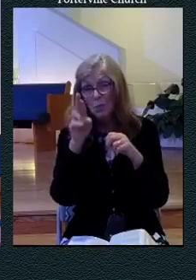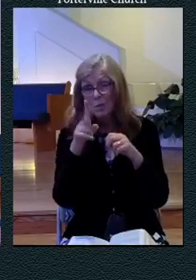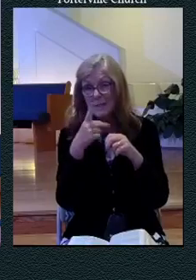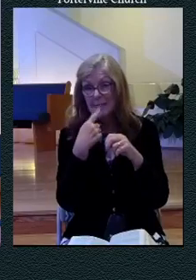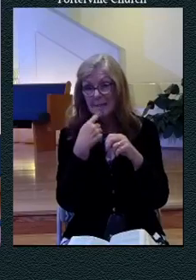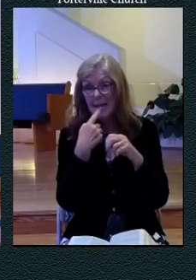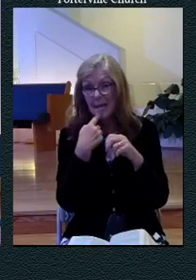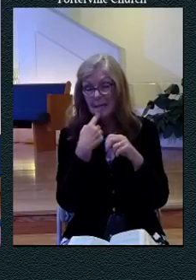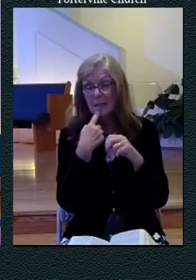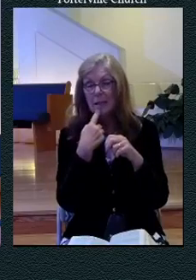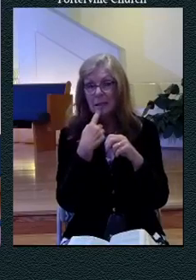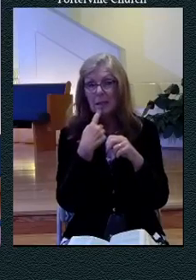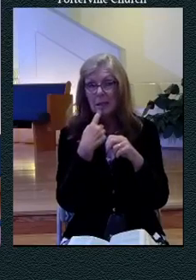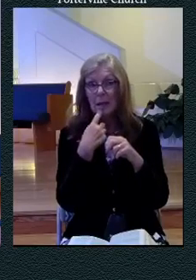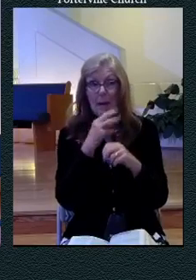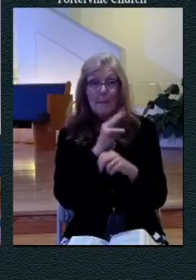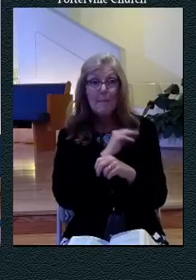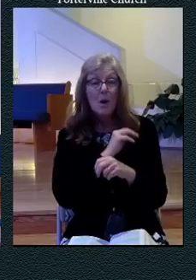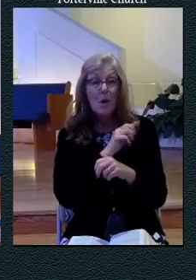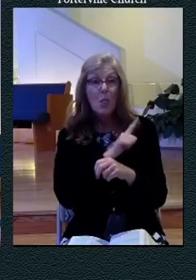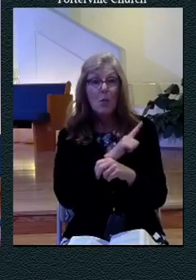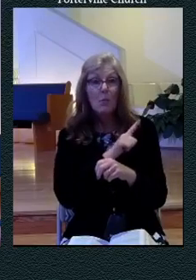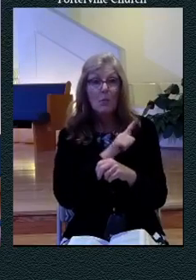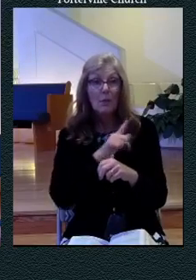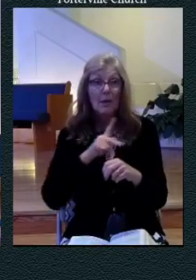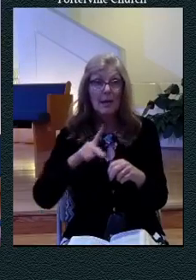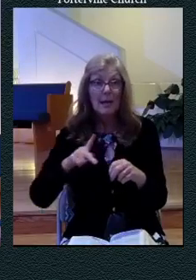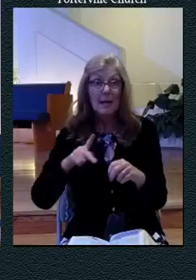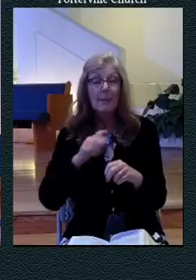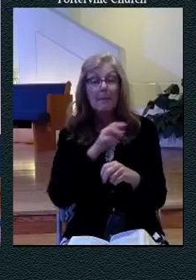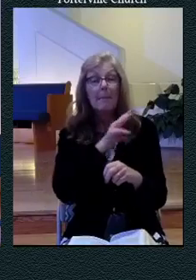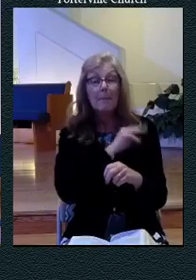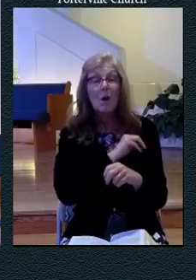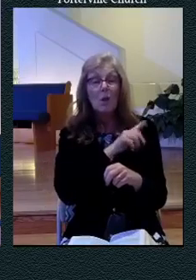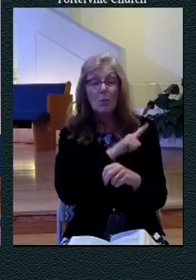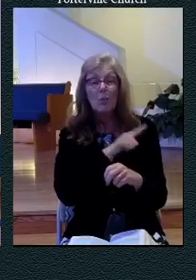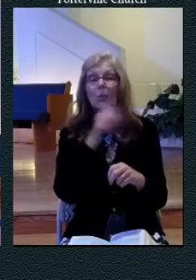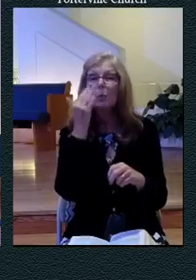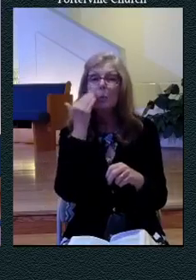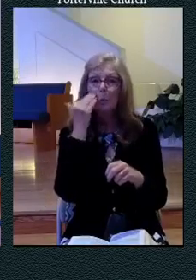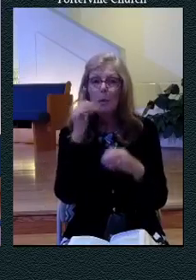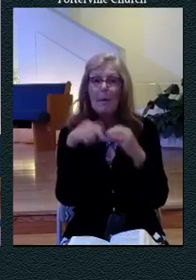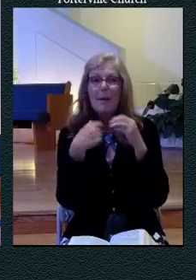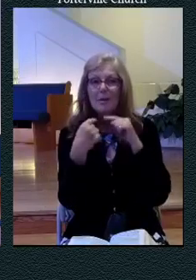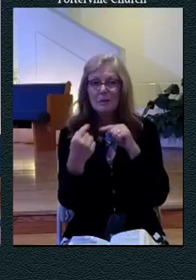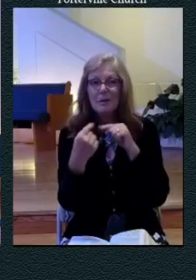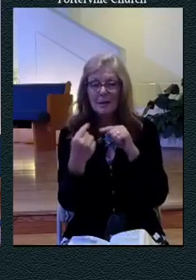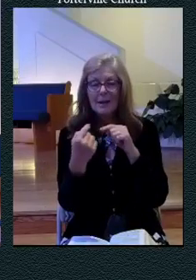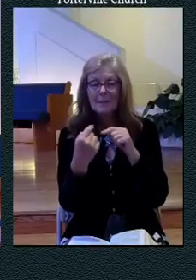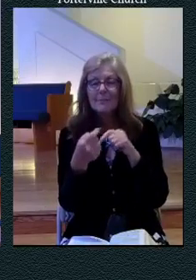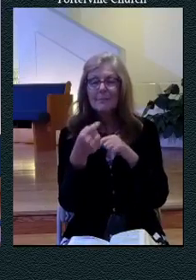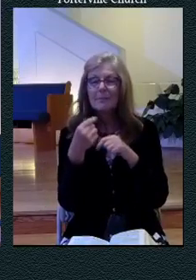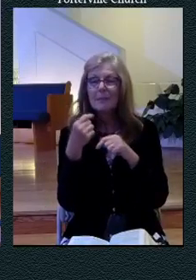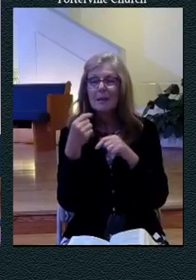Luther knew very well about these battles, about these things. So he says